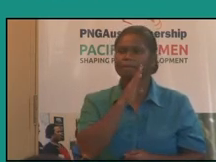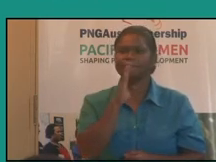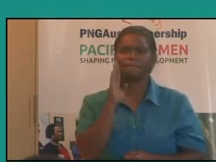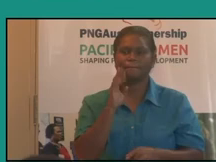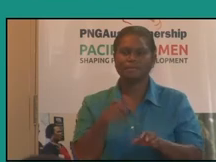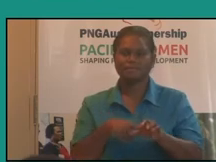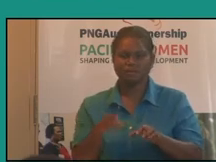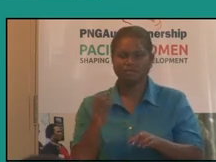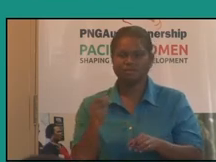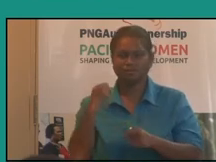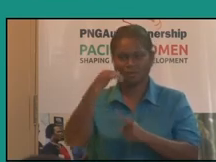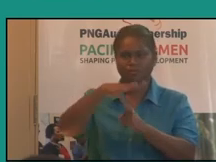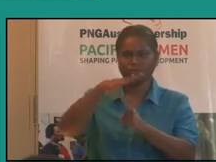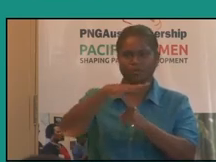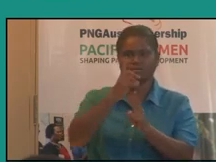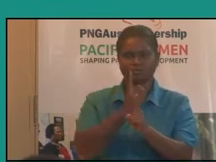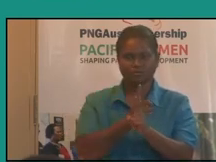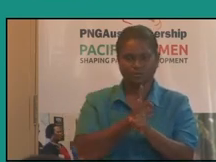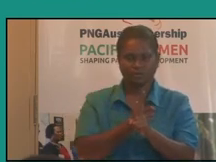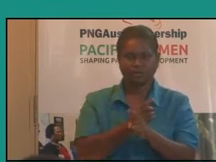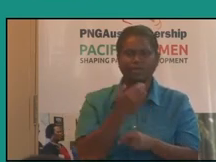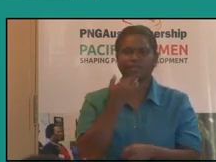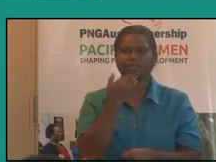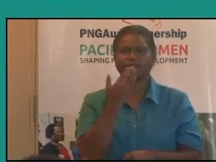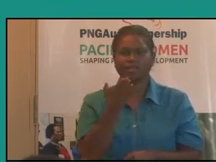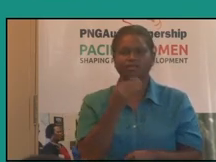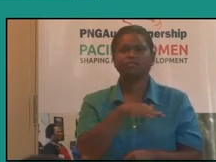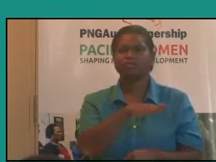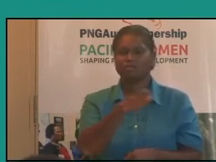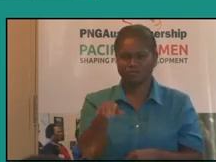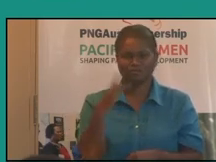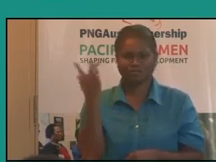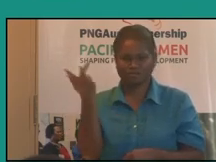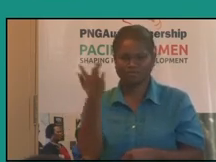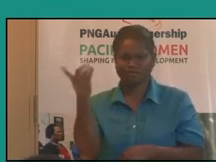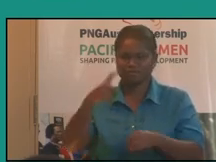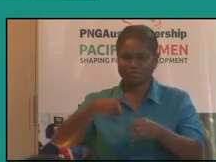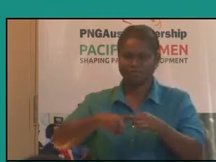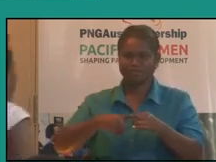points. And thank you for the online participants, and thank you to the panellists. Thank you.